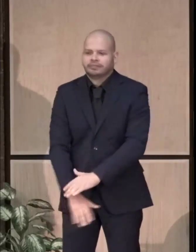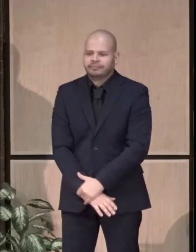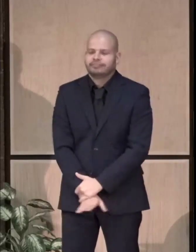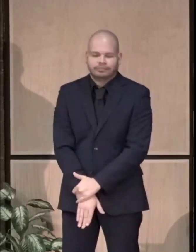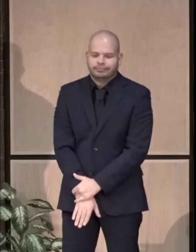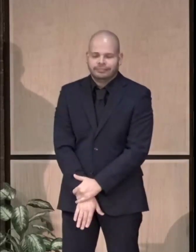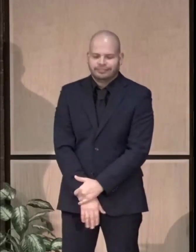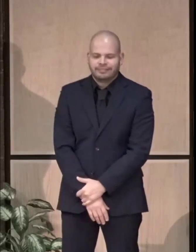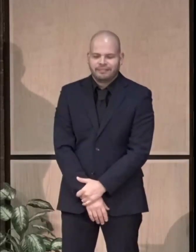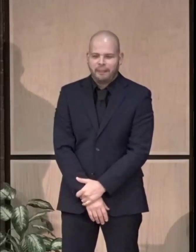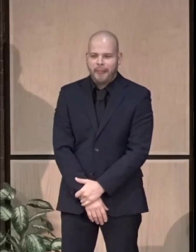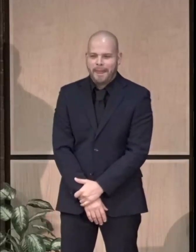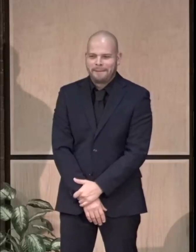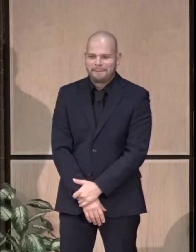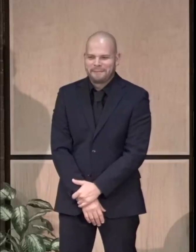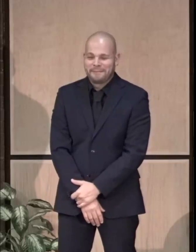about